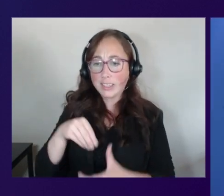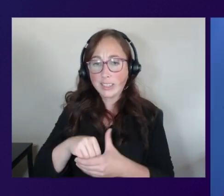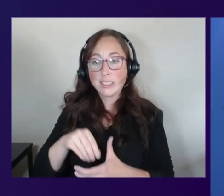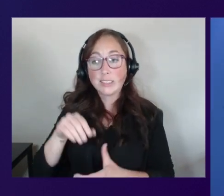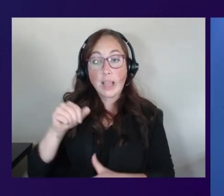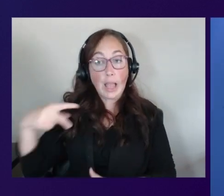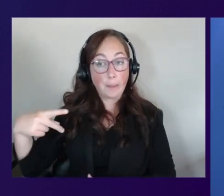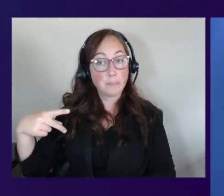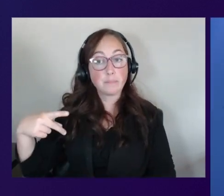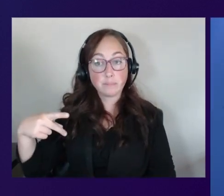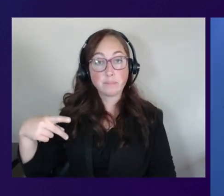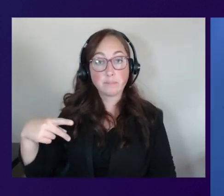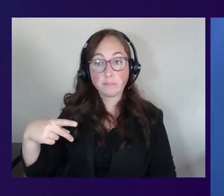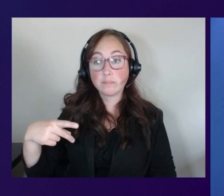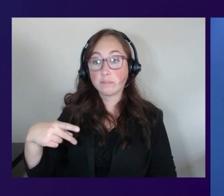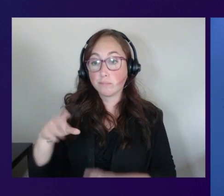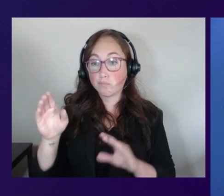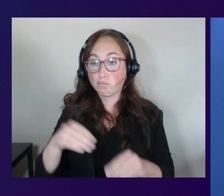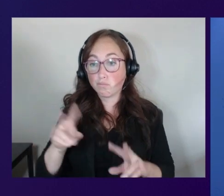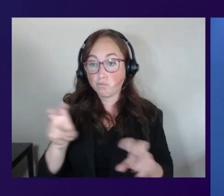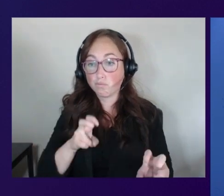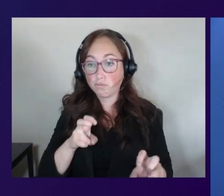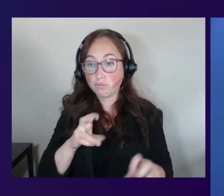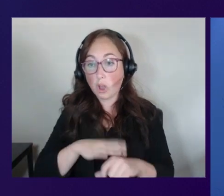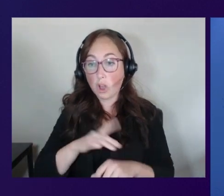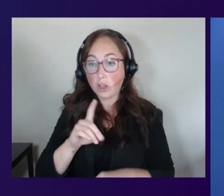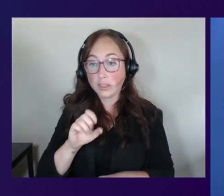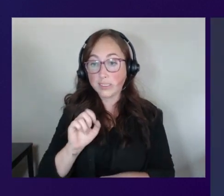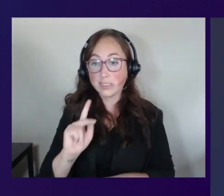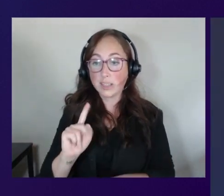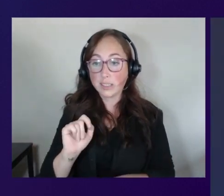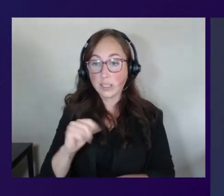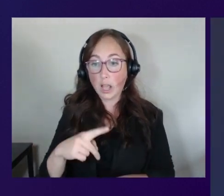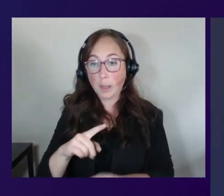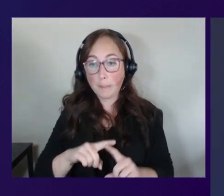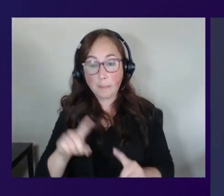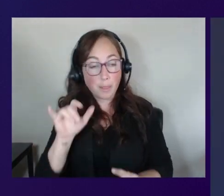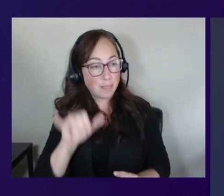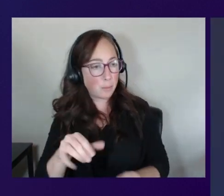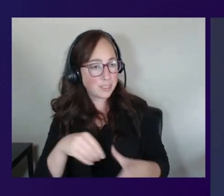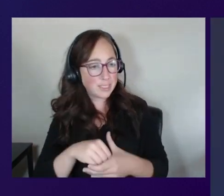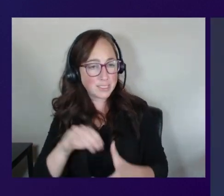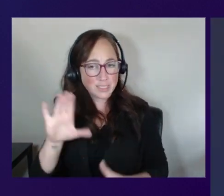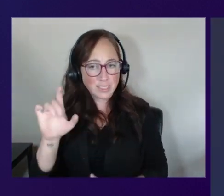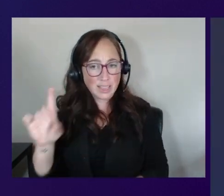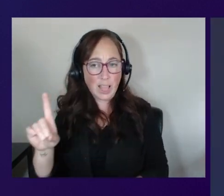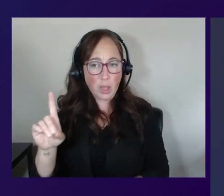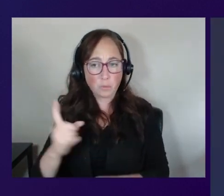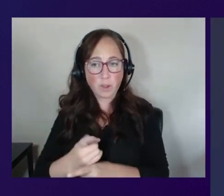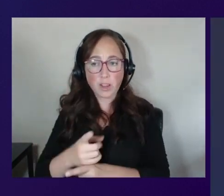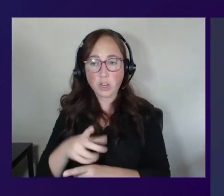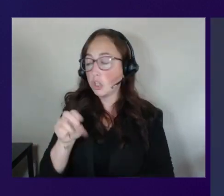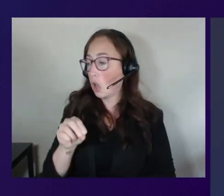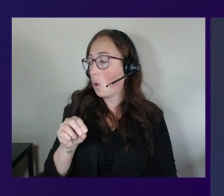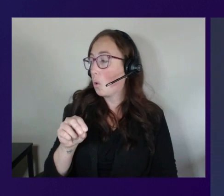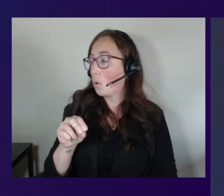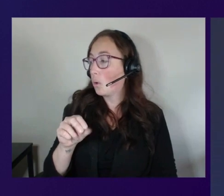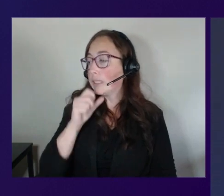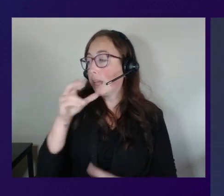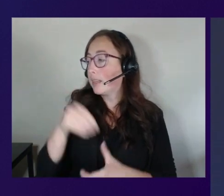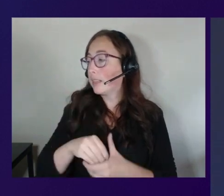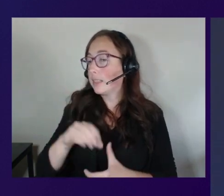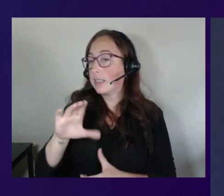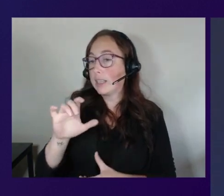in the app that was installed on the desktop. But that resided in the cloud, right? No, that was the on-premise app that